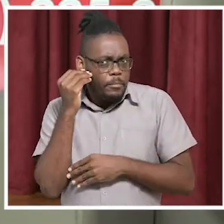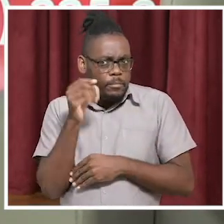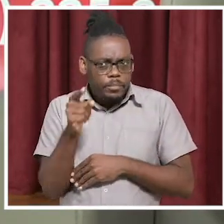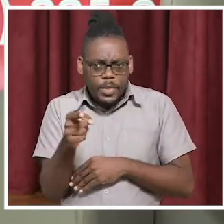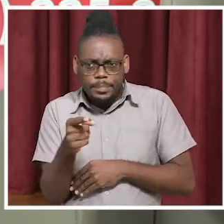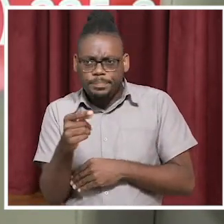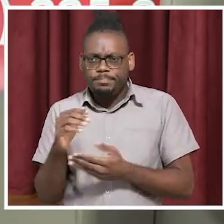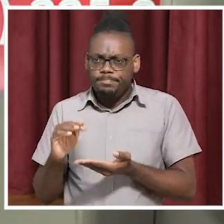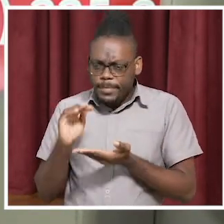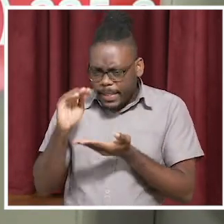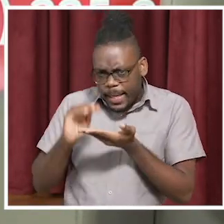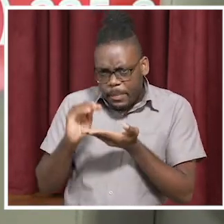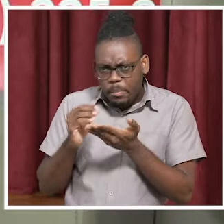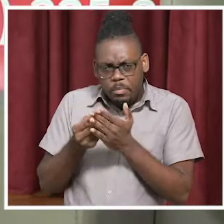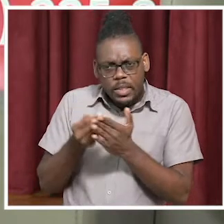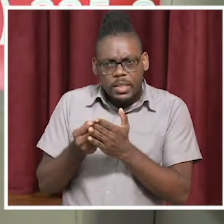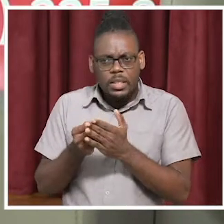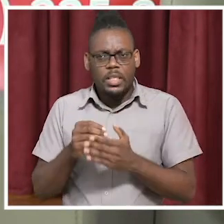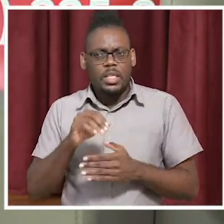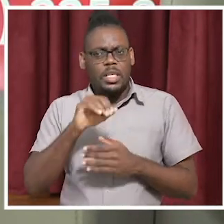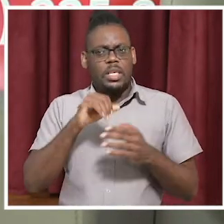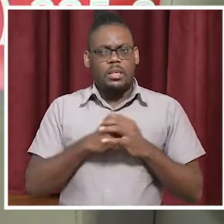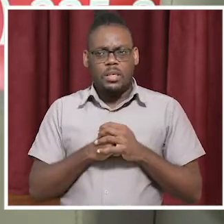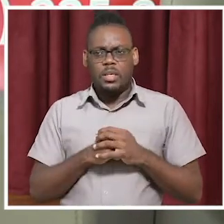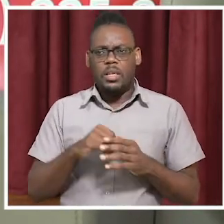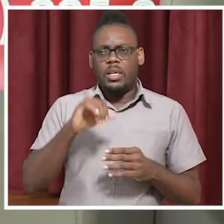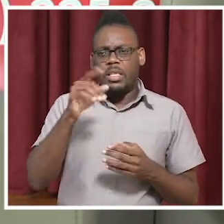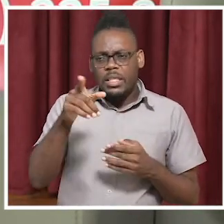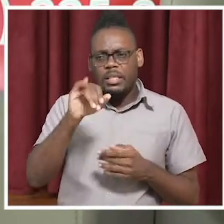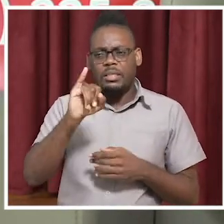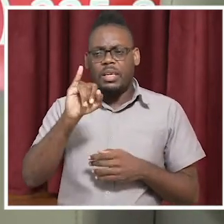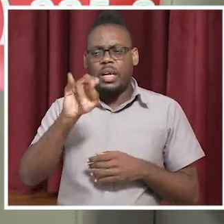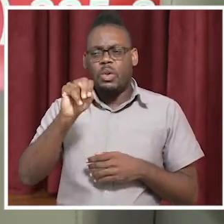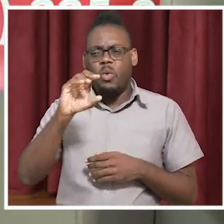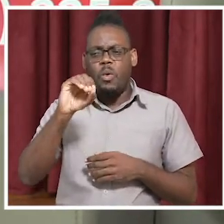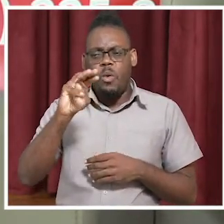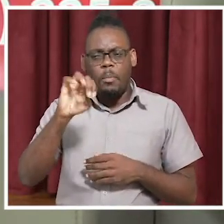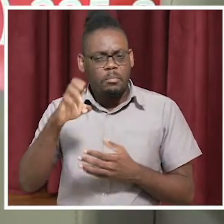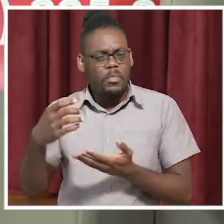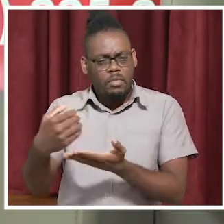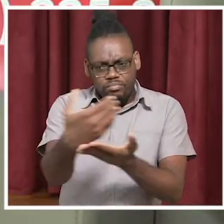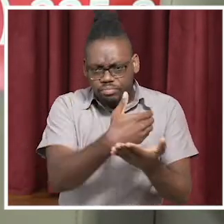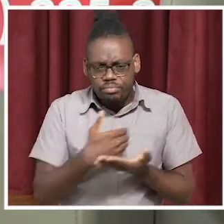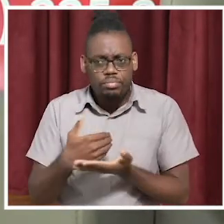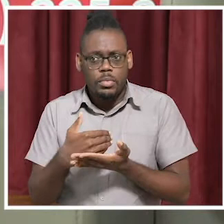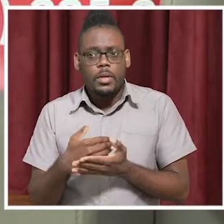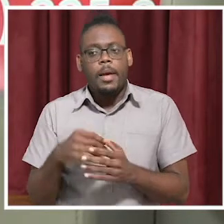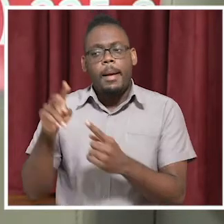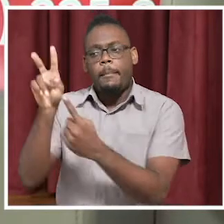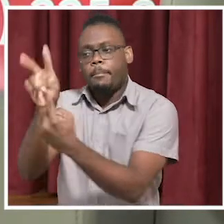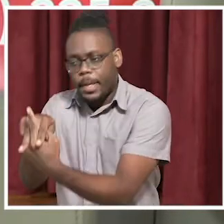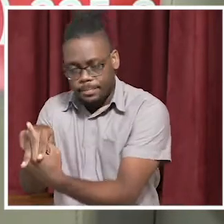makes them eligible, of course, right? The application form, which is also available on our website, you can see